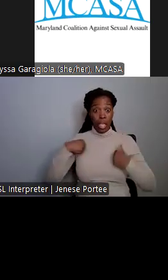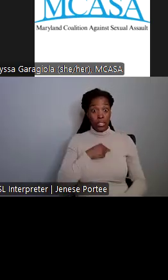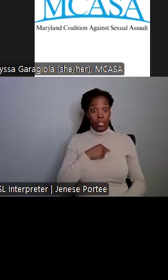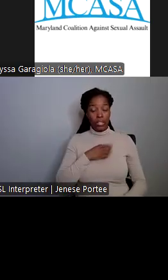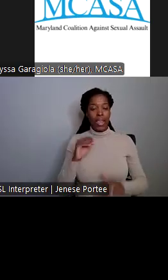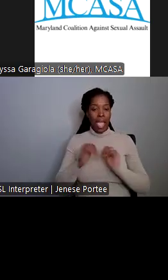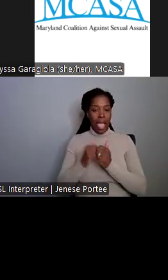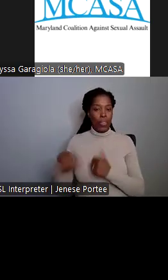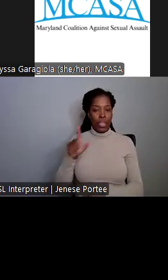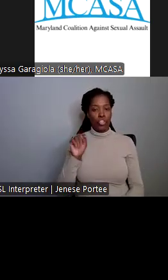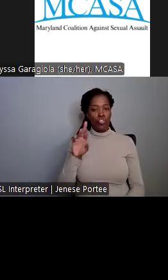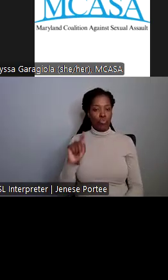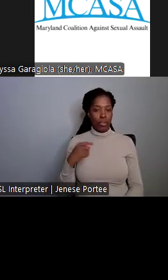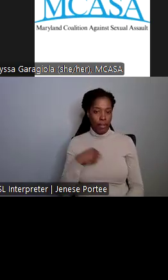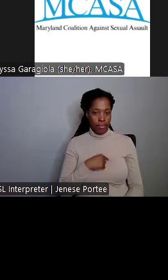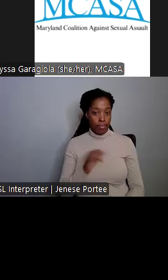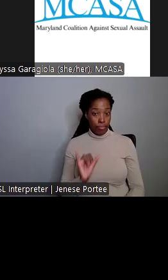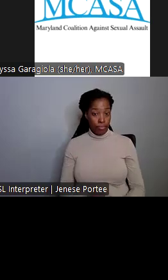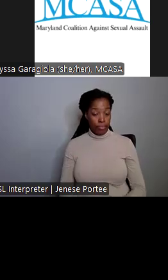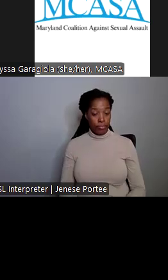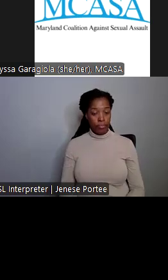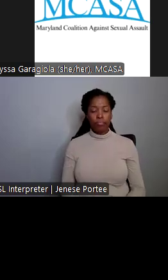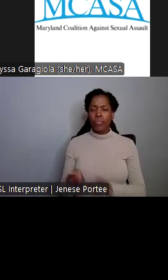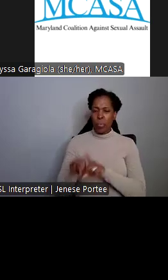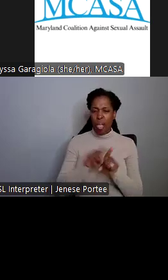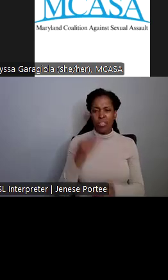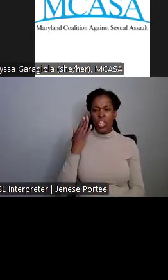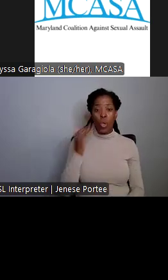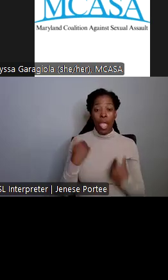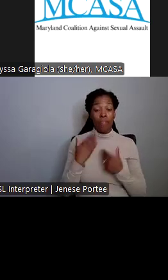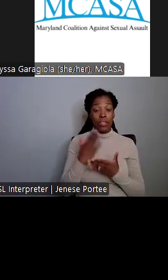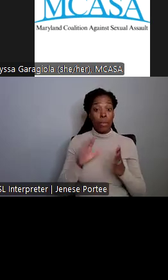treated. We also know there are populations